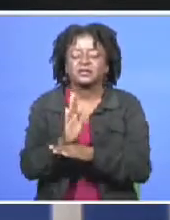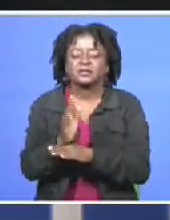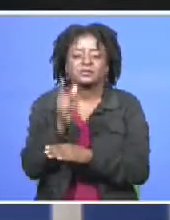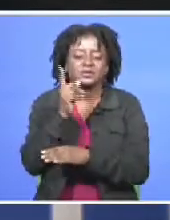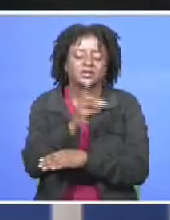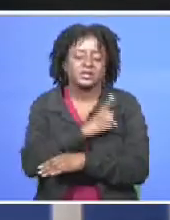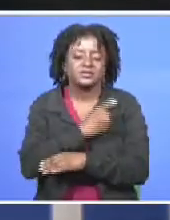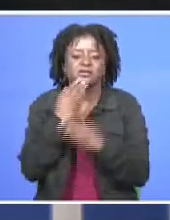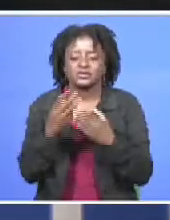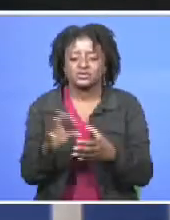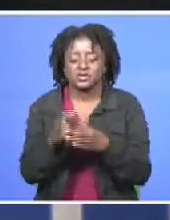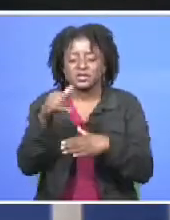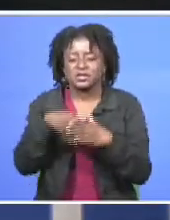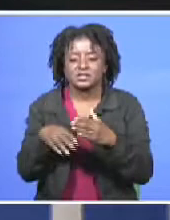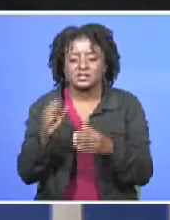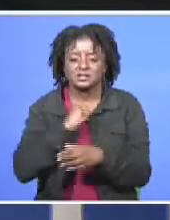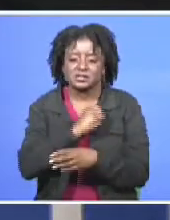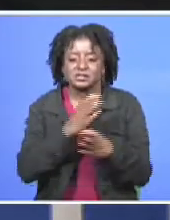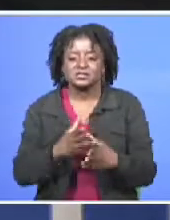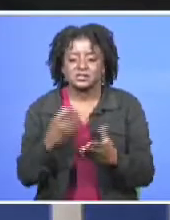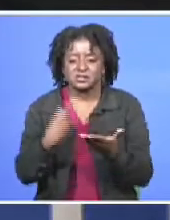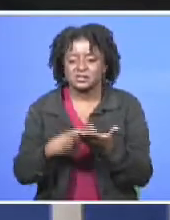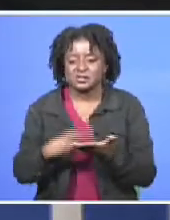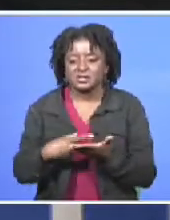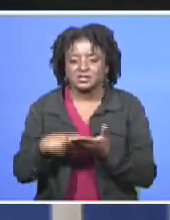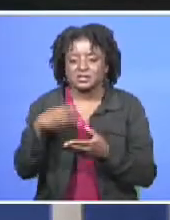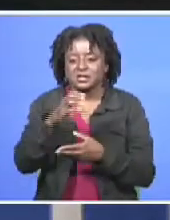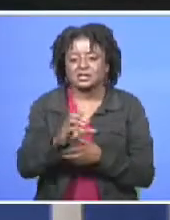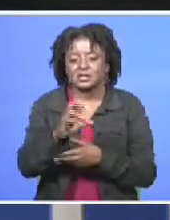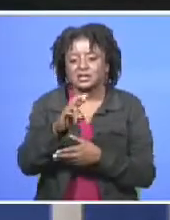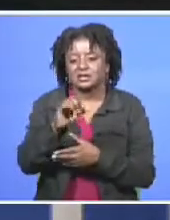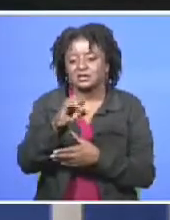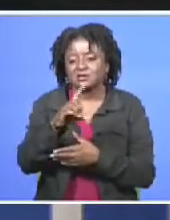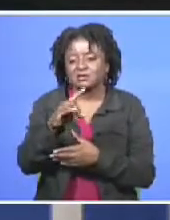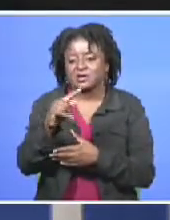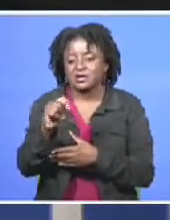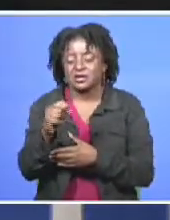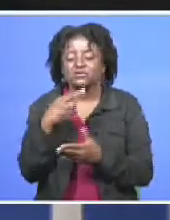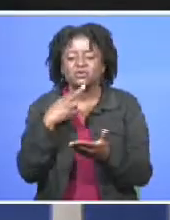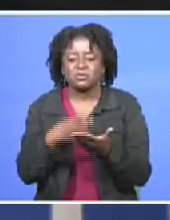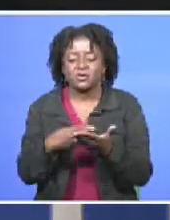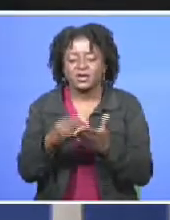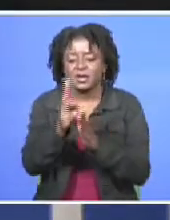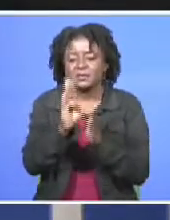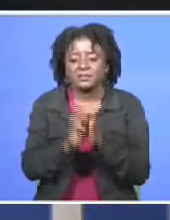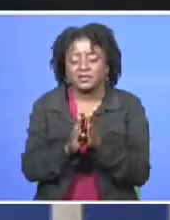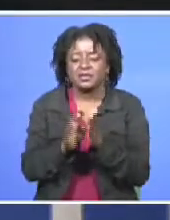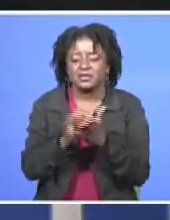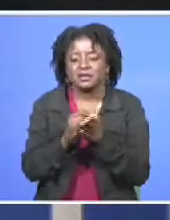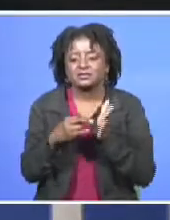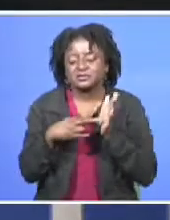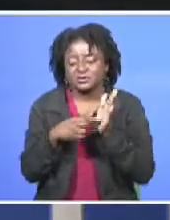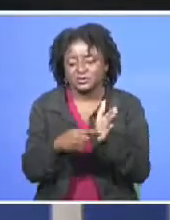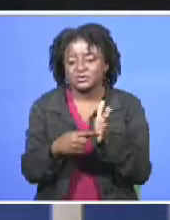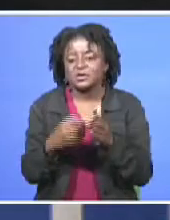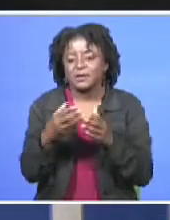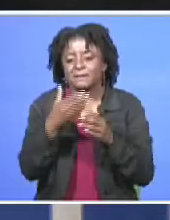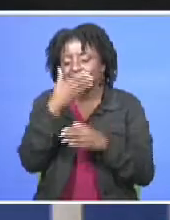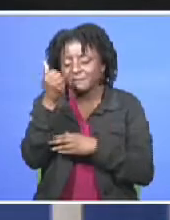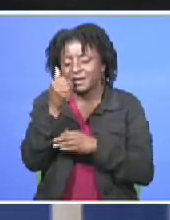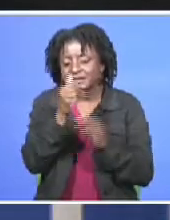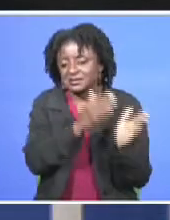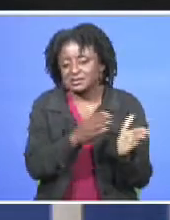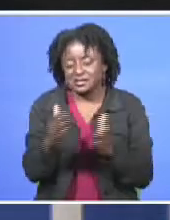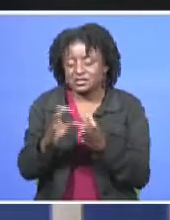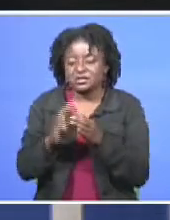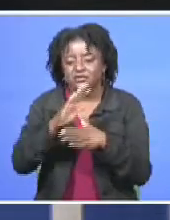in. Senators discussing the credit reporting bill that Attorney General Carl Bethel says reflects the best intent of all governments. The bill